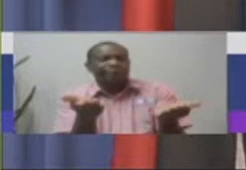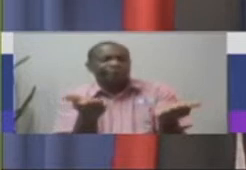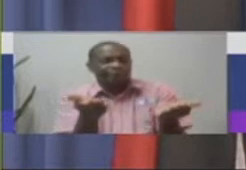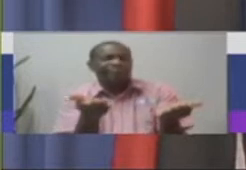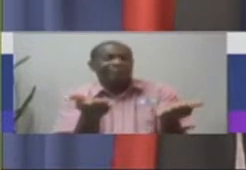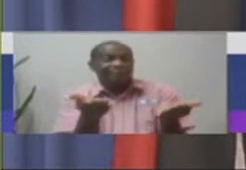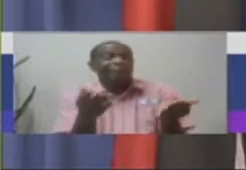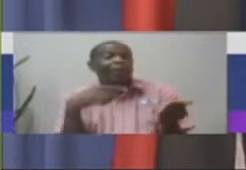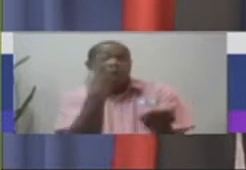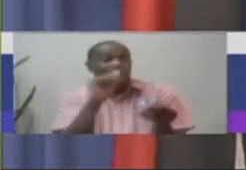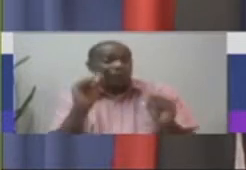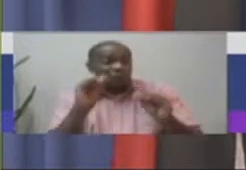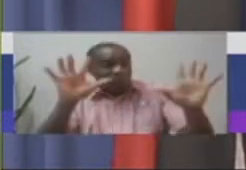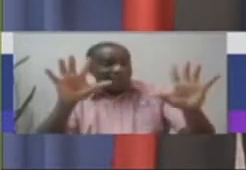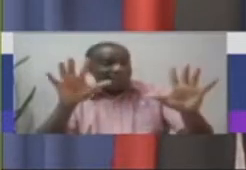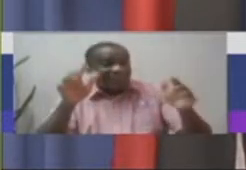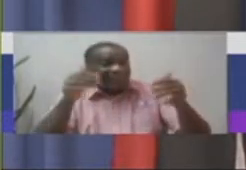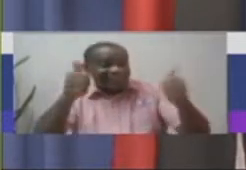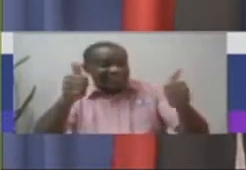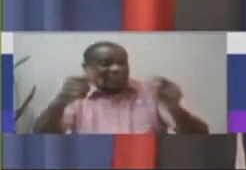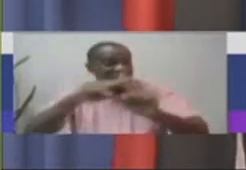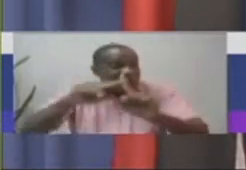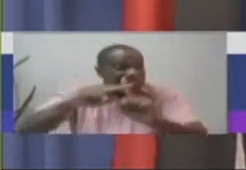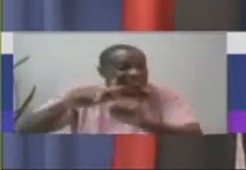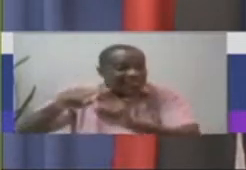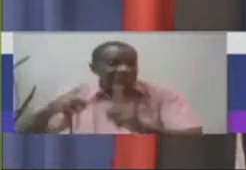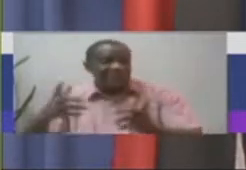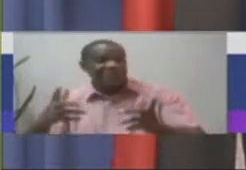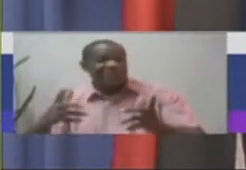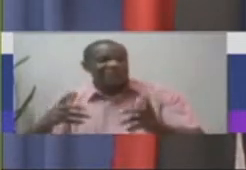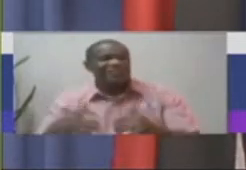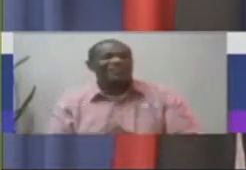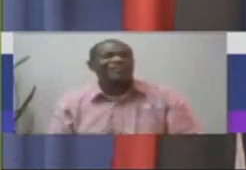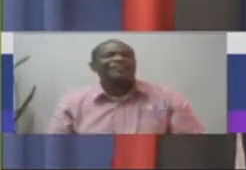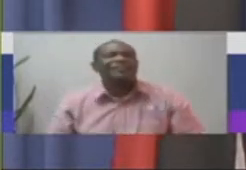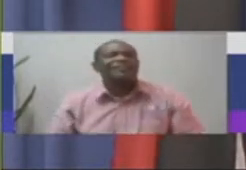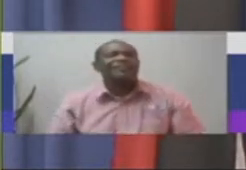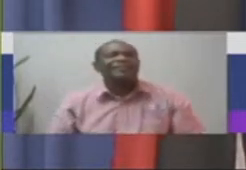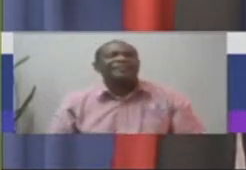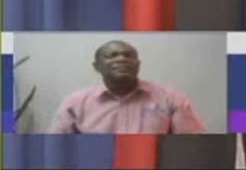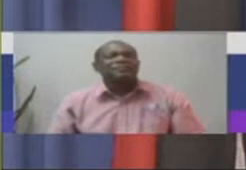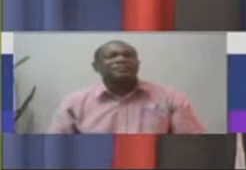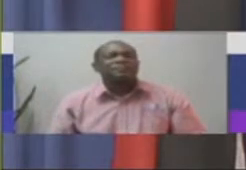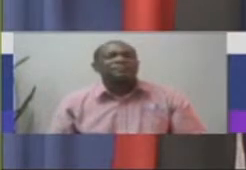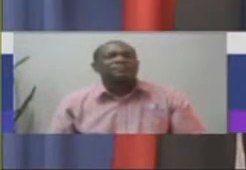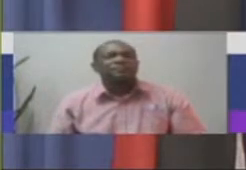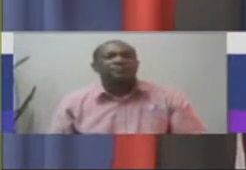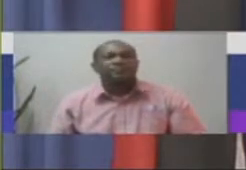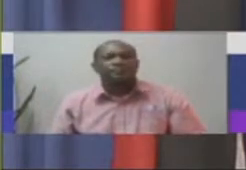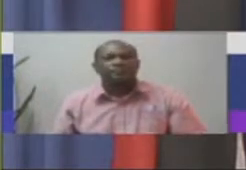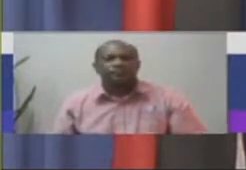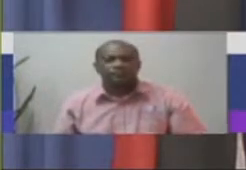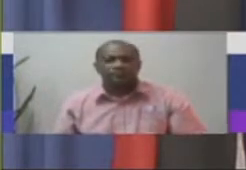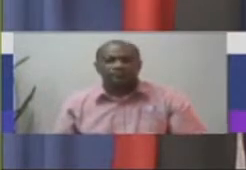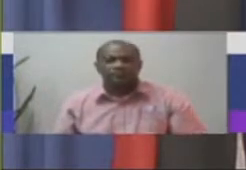vaccines coming into the country, and the program of vaccination should therefore be a lot brighter.